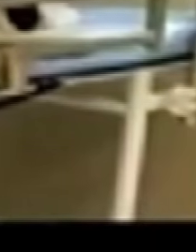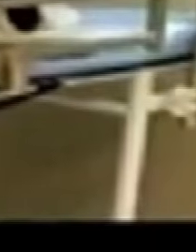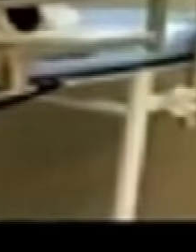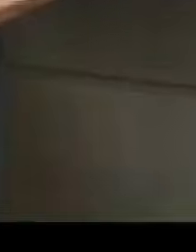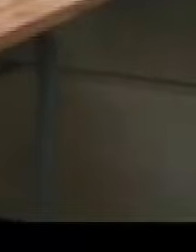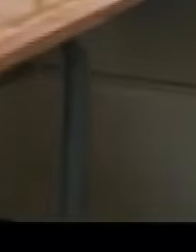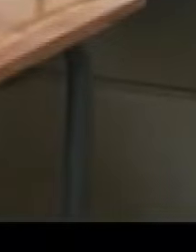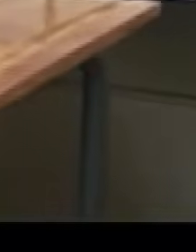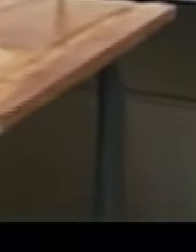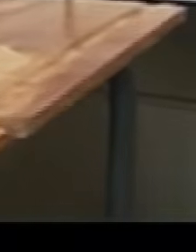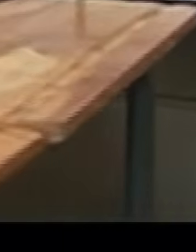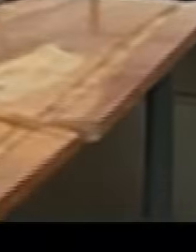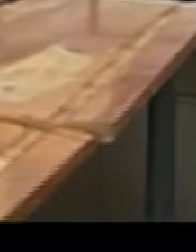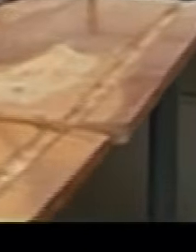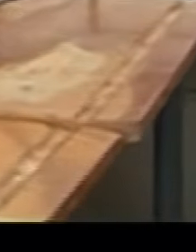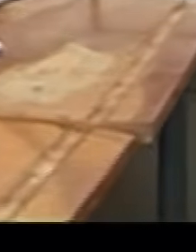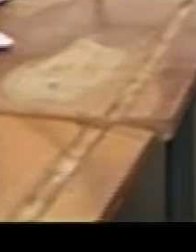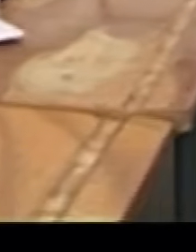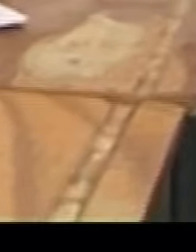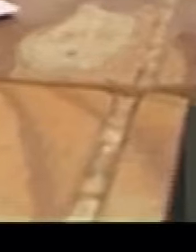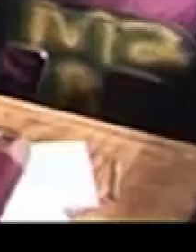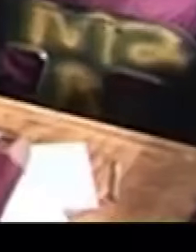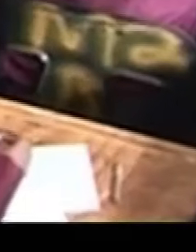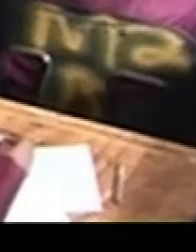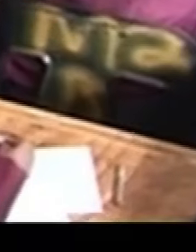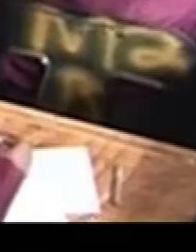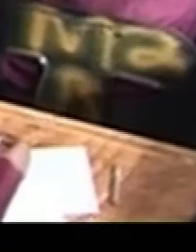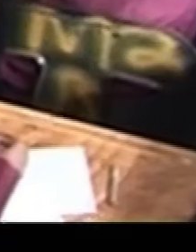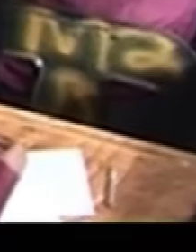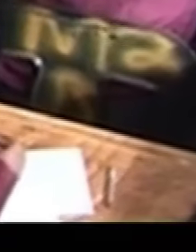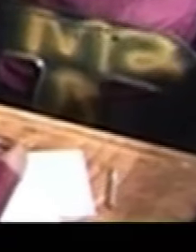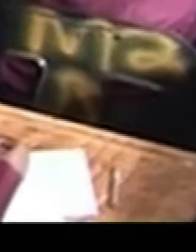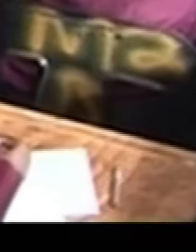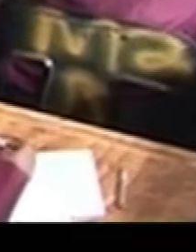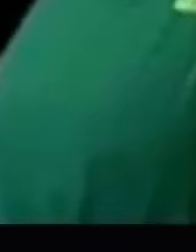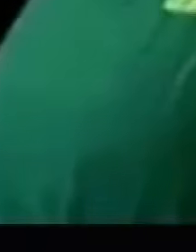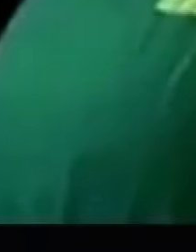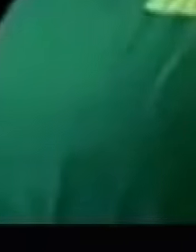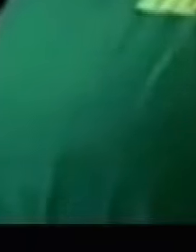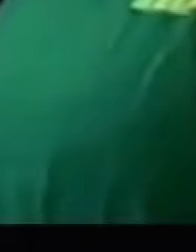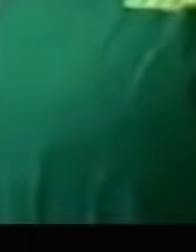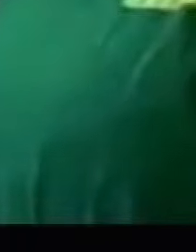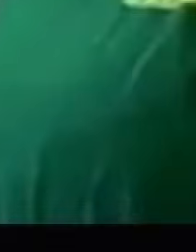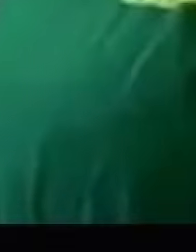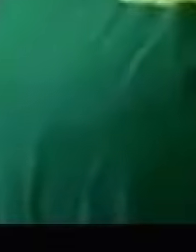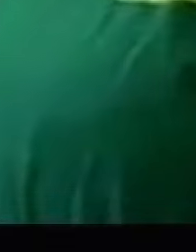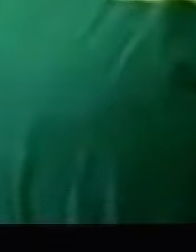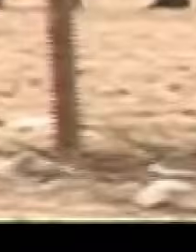45.5% of the country's expenditure was committed to education and health.